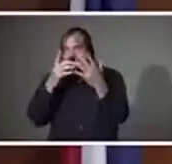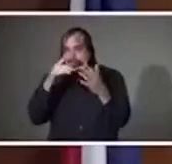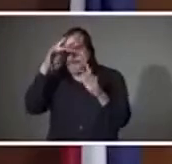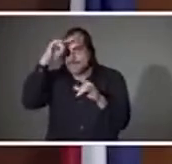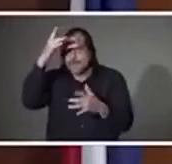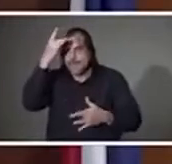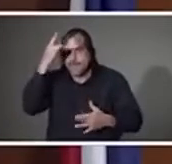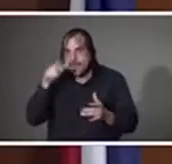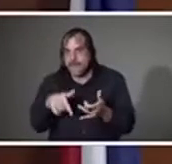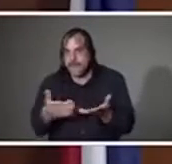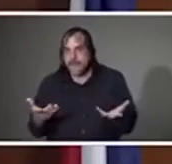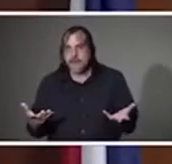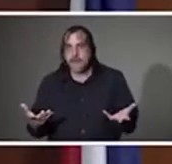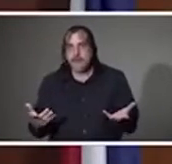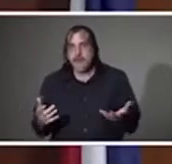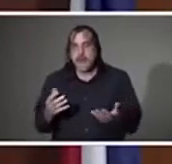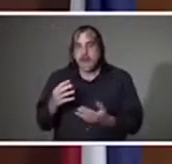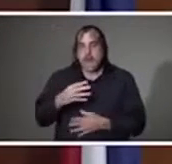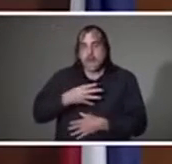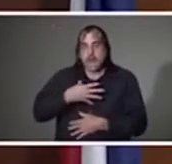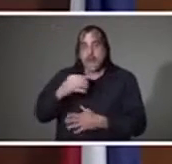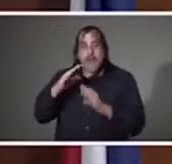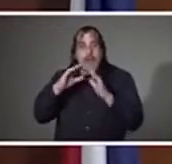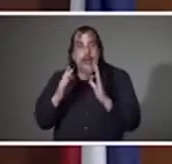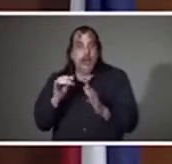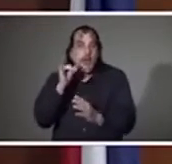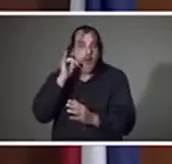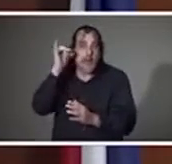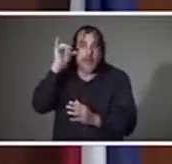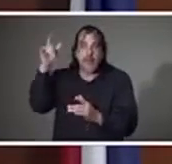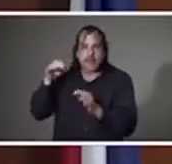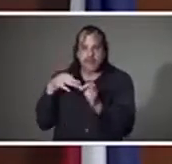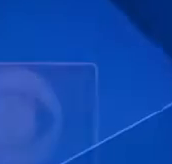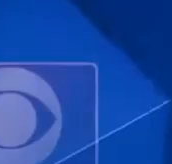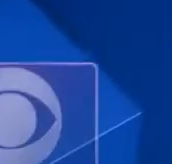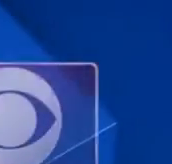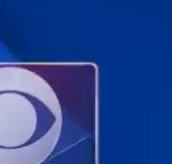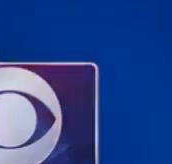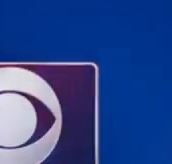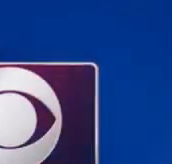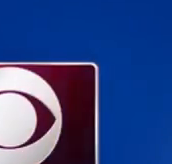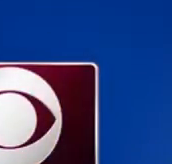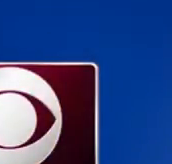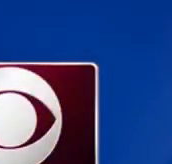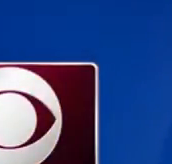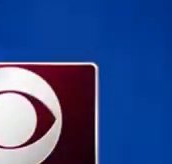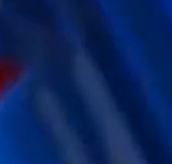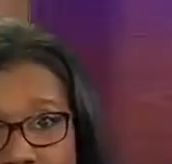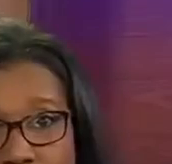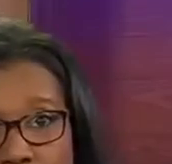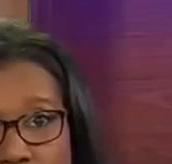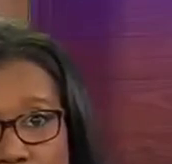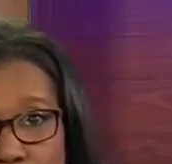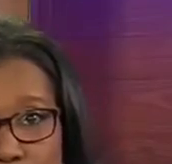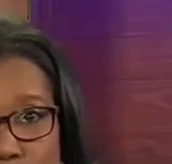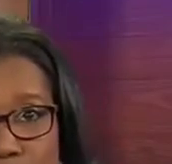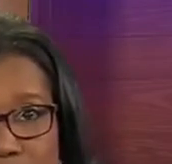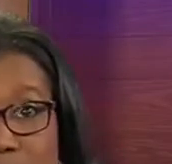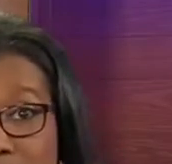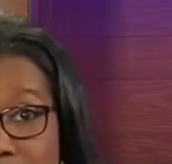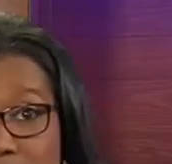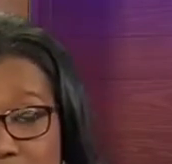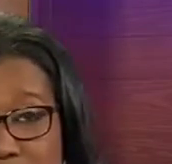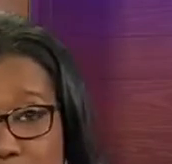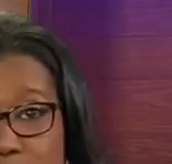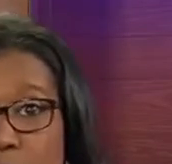Governor Tate Reeves extends shelter in place for one more week. That story is first at five. Good evening, everyone. Thank you for joining